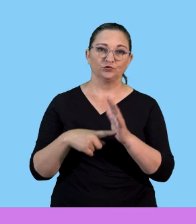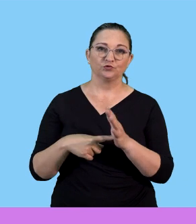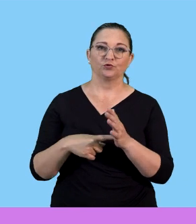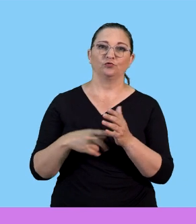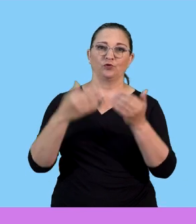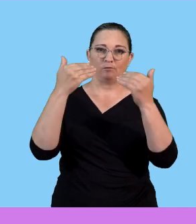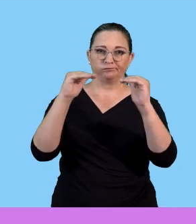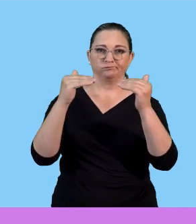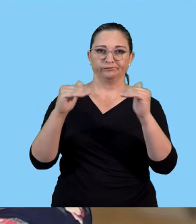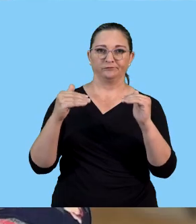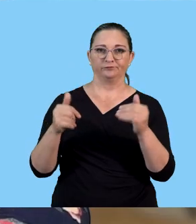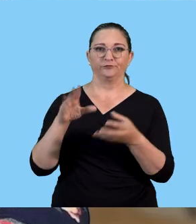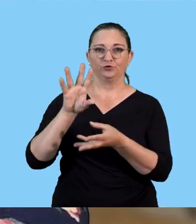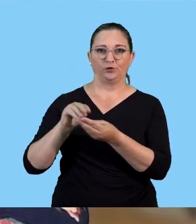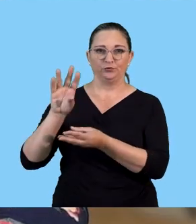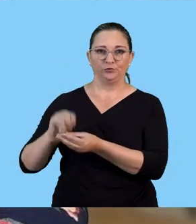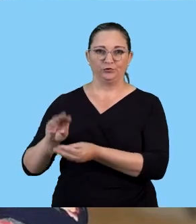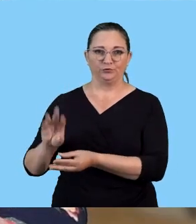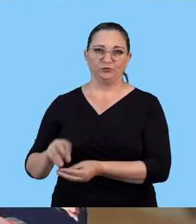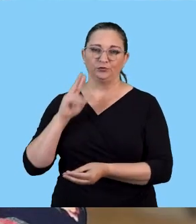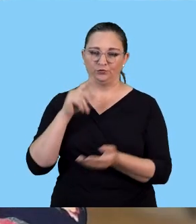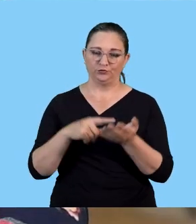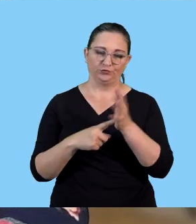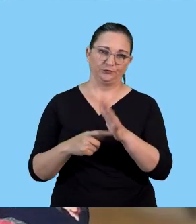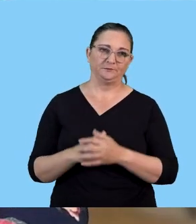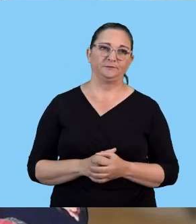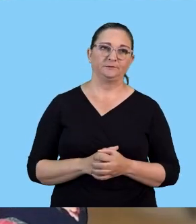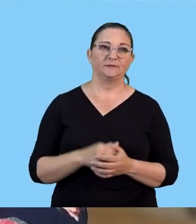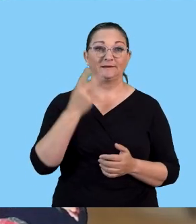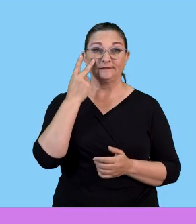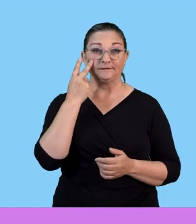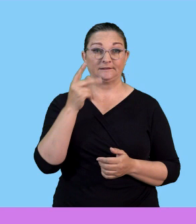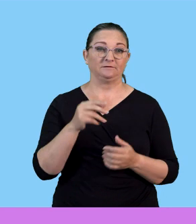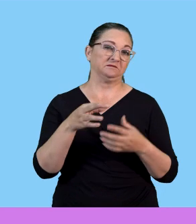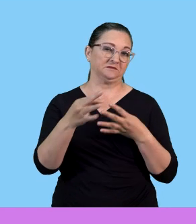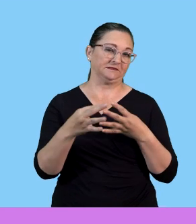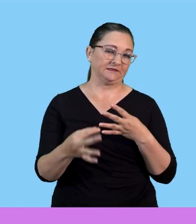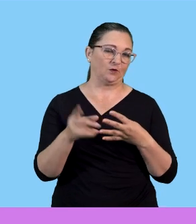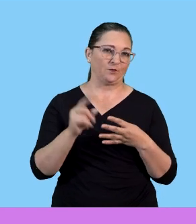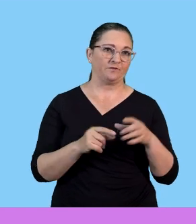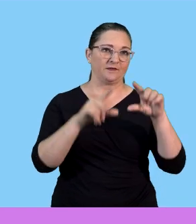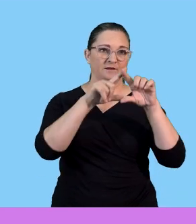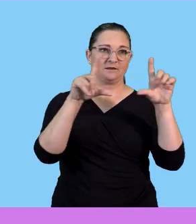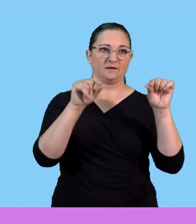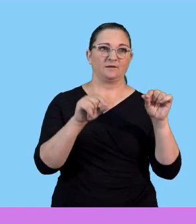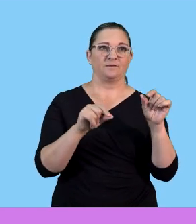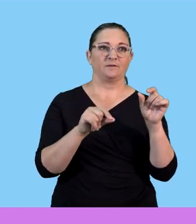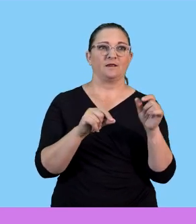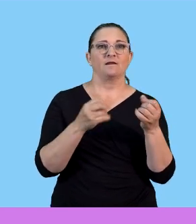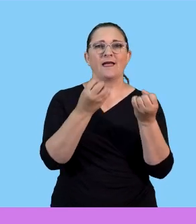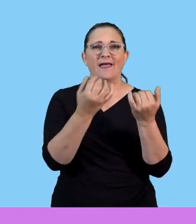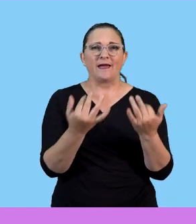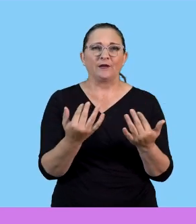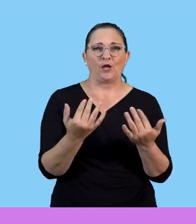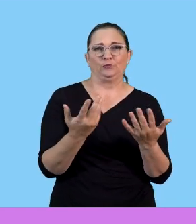running total of your bank account. Let's look at the details. First, it shows you the